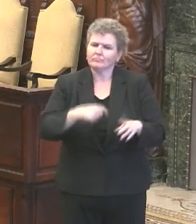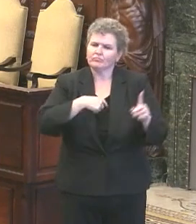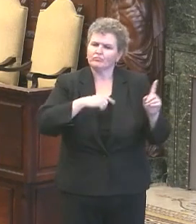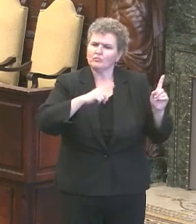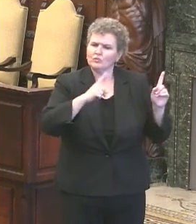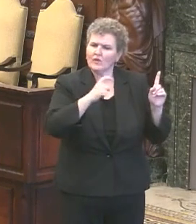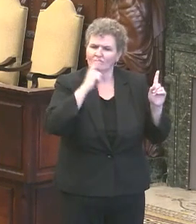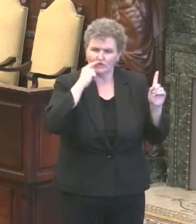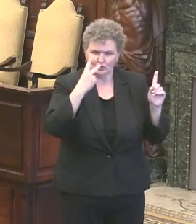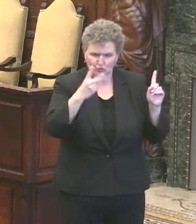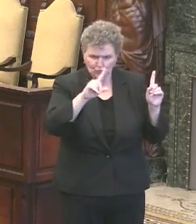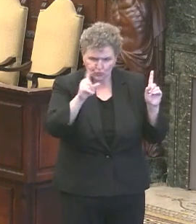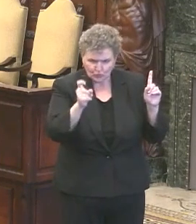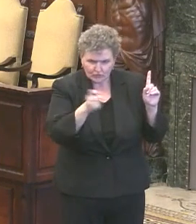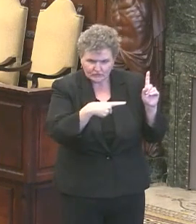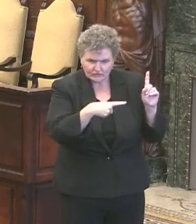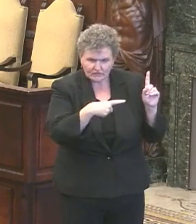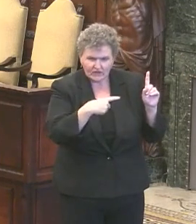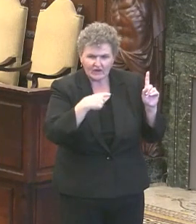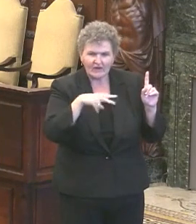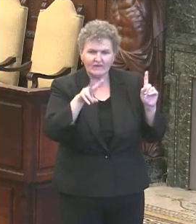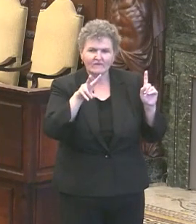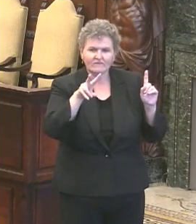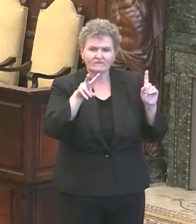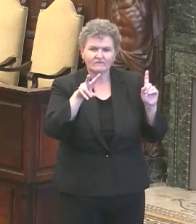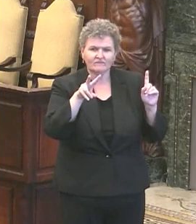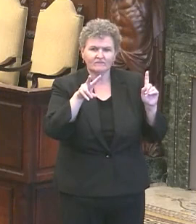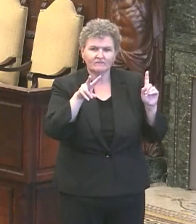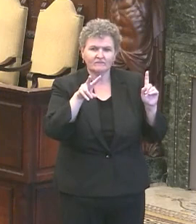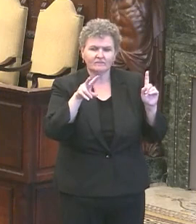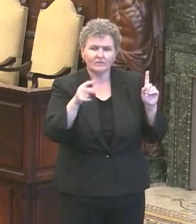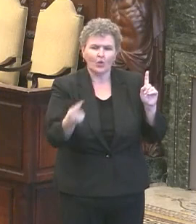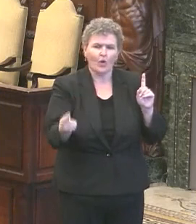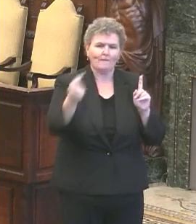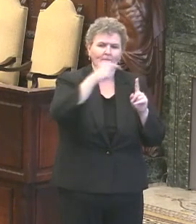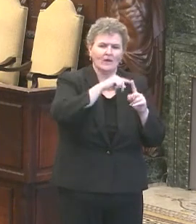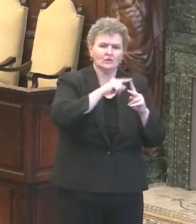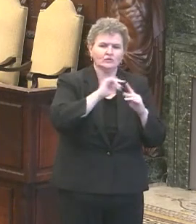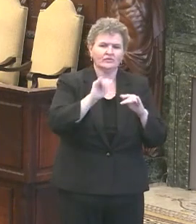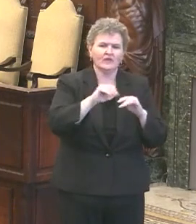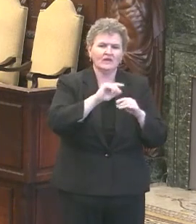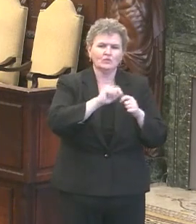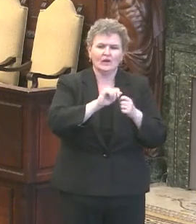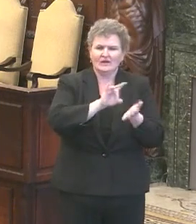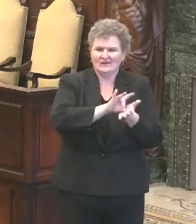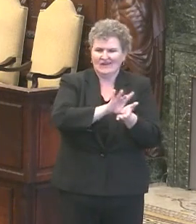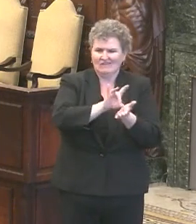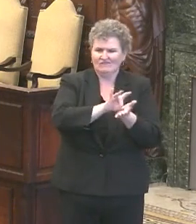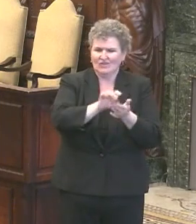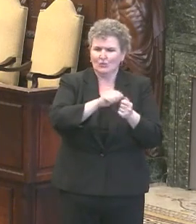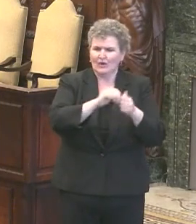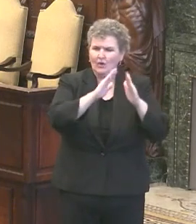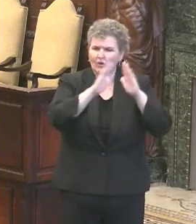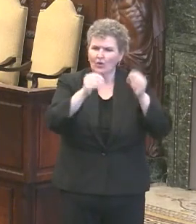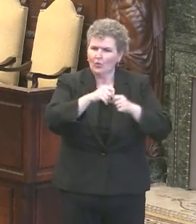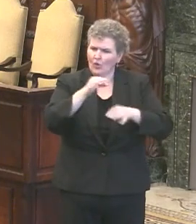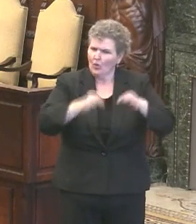Two questions. One for Eva. Going back to the eviction mediation court